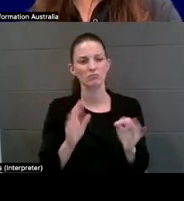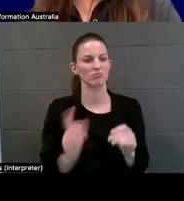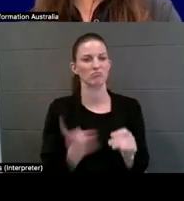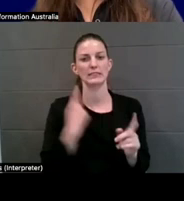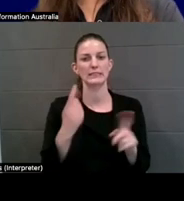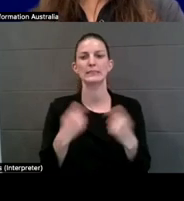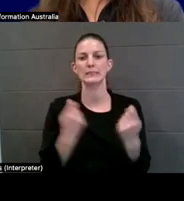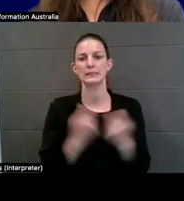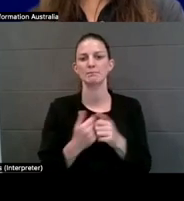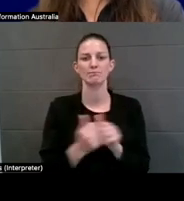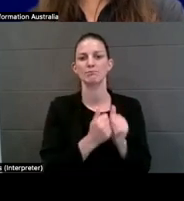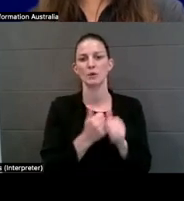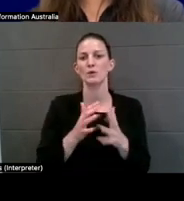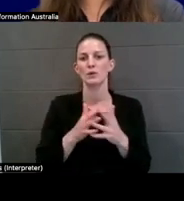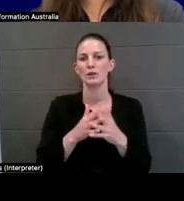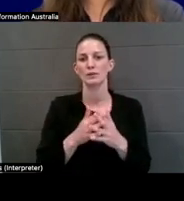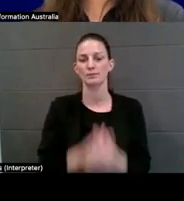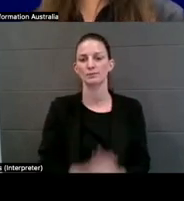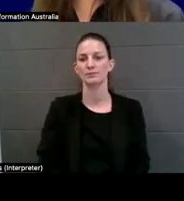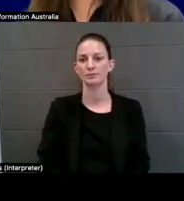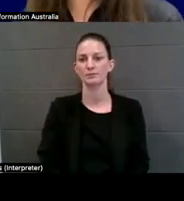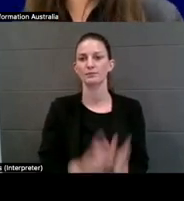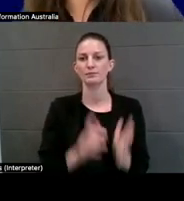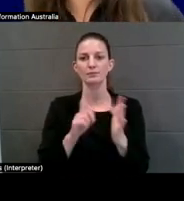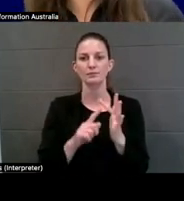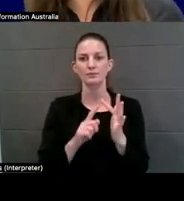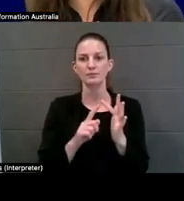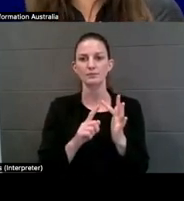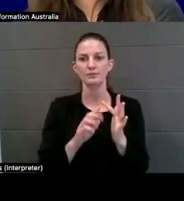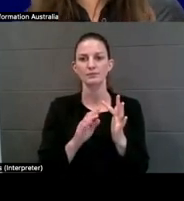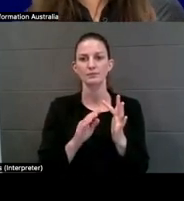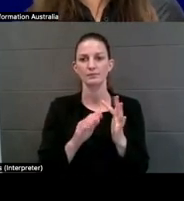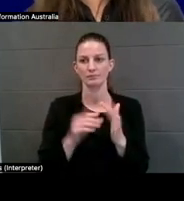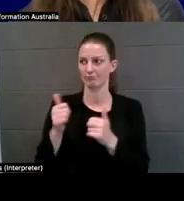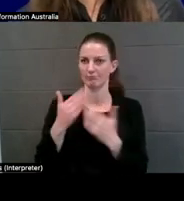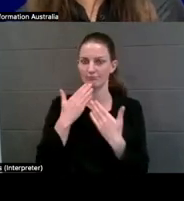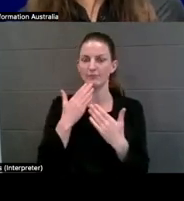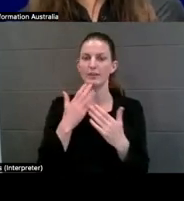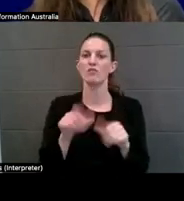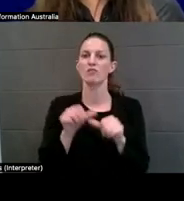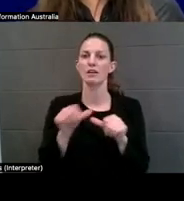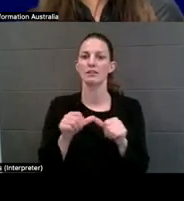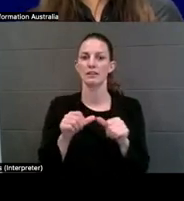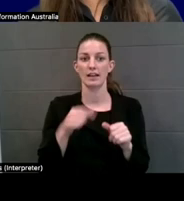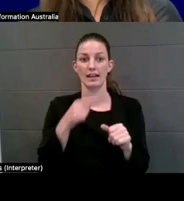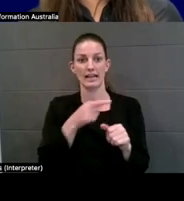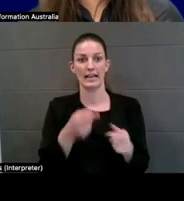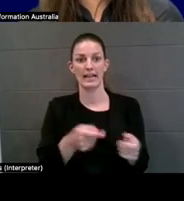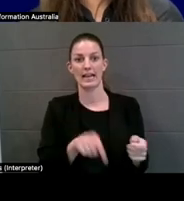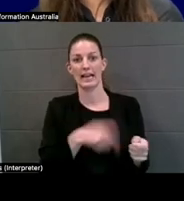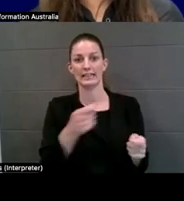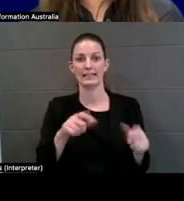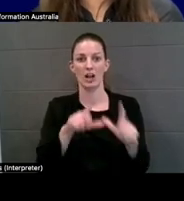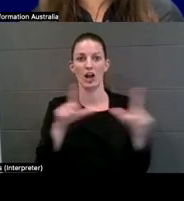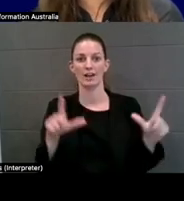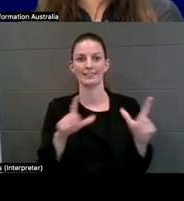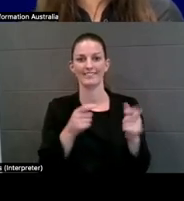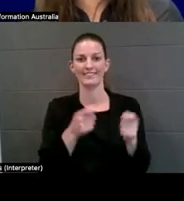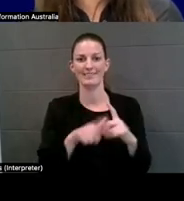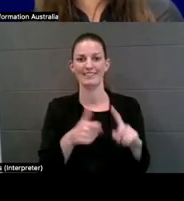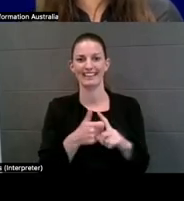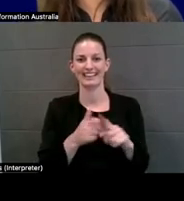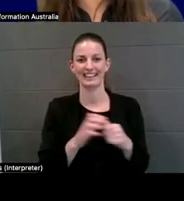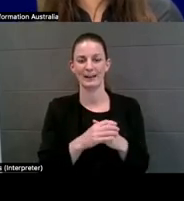Great. Thanks, Emma. And the last one is, if we could have the feedback slide on screen now, that would be great. Yes, sorry.